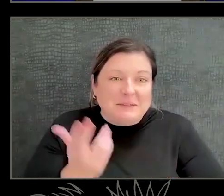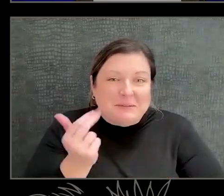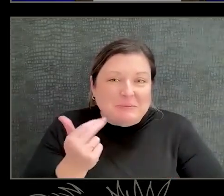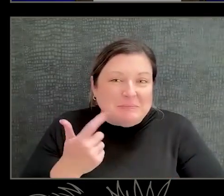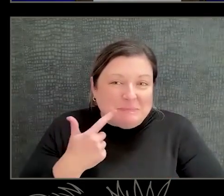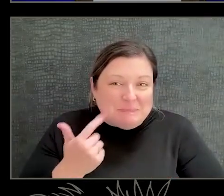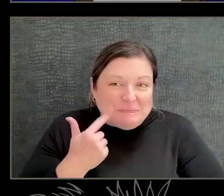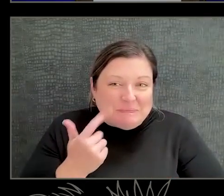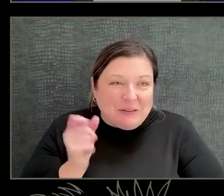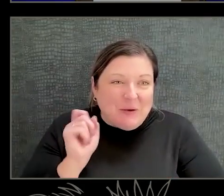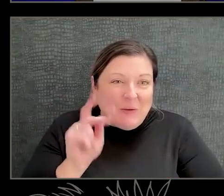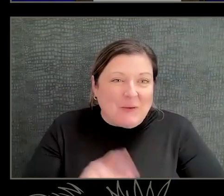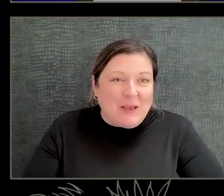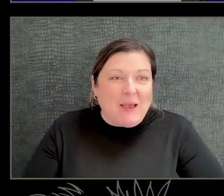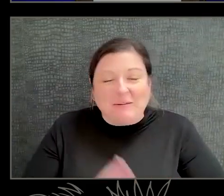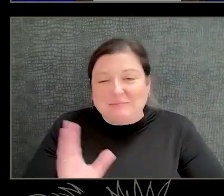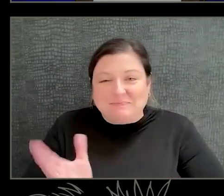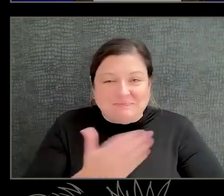All right, I'm gonna reload.